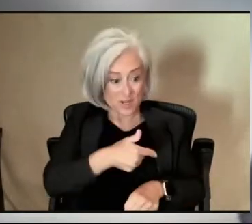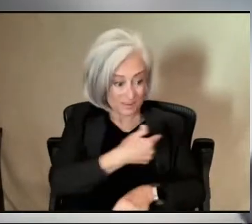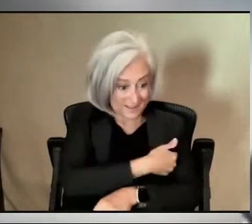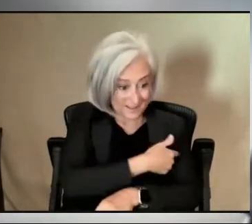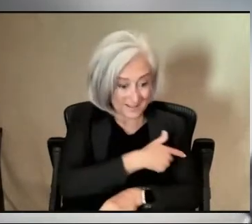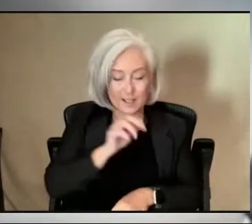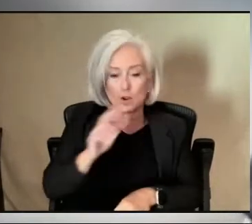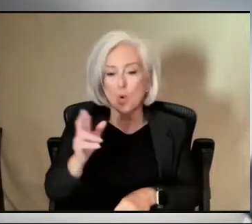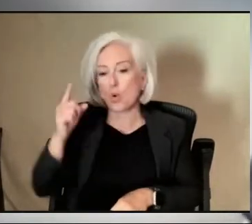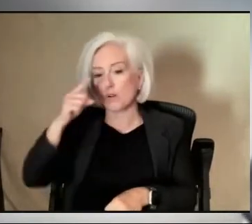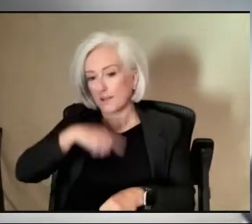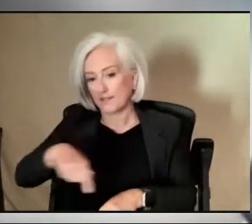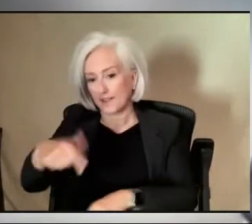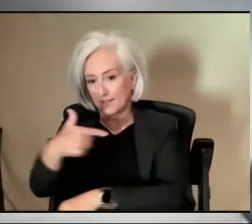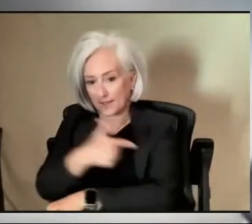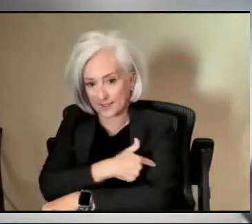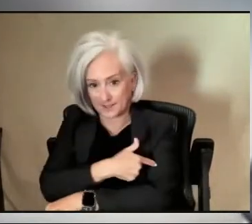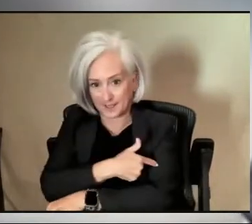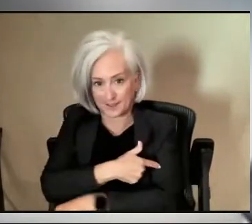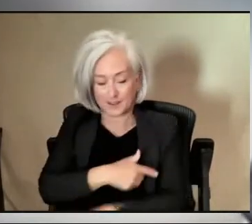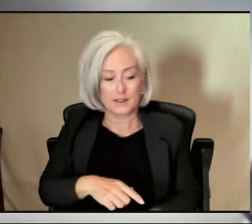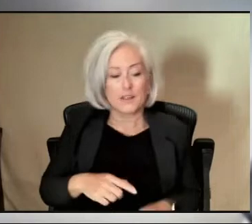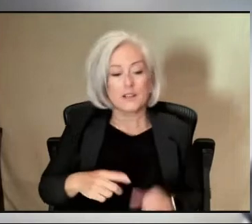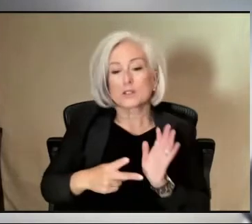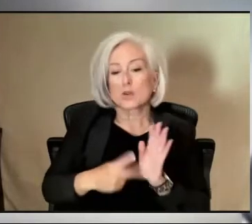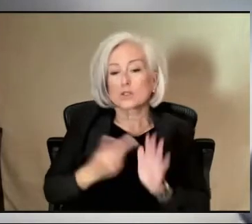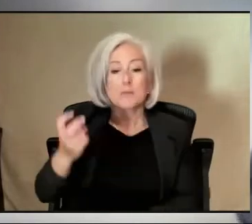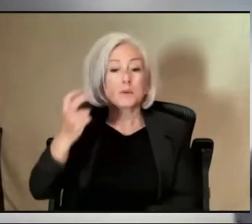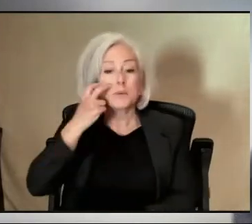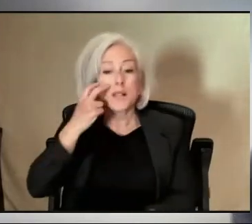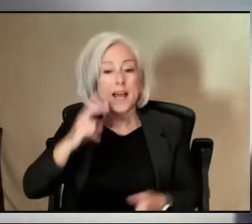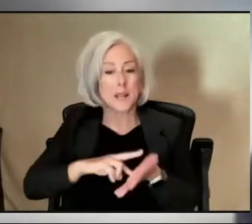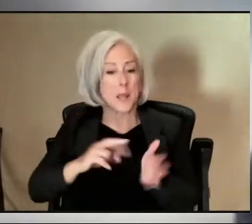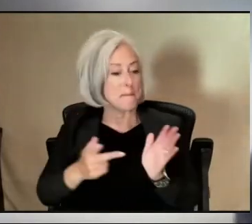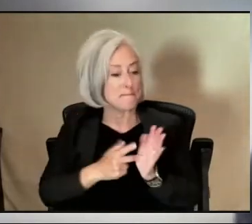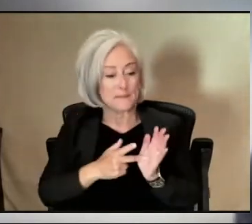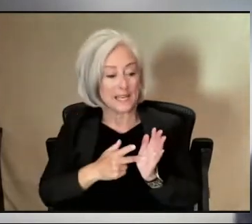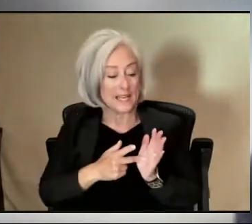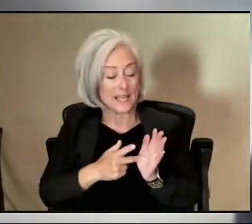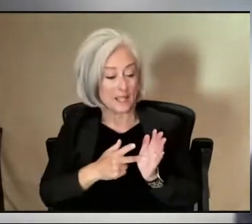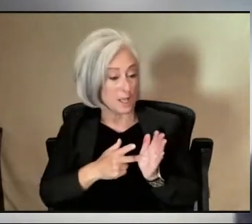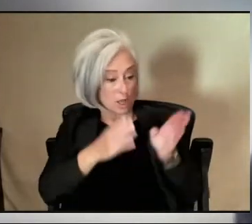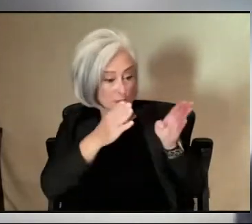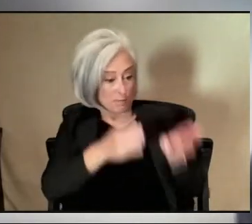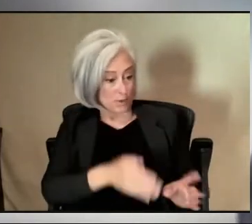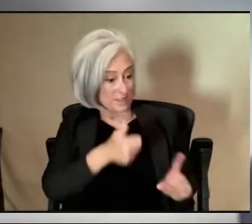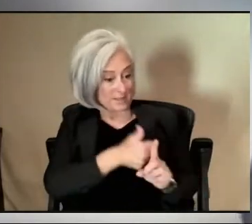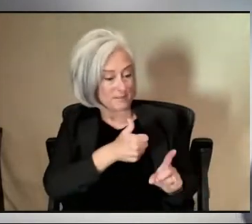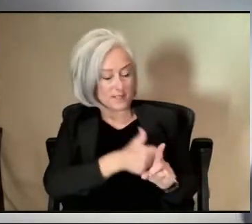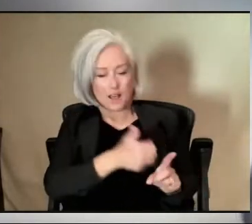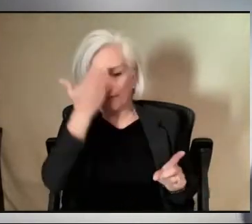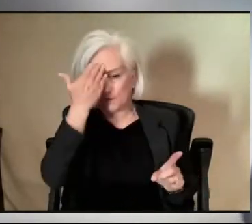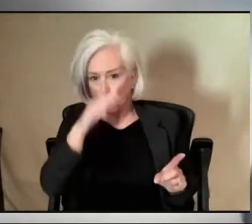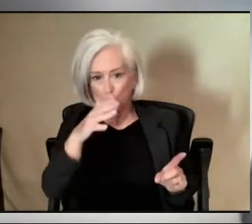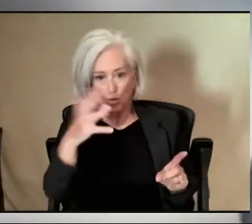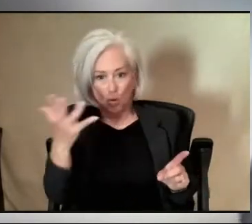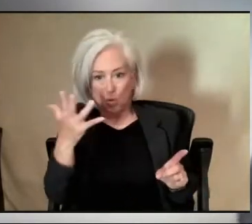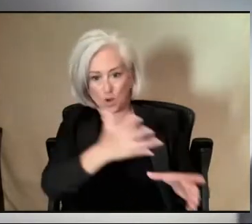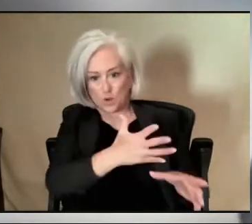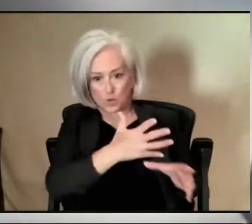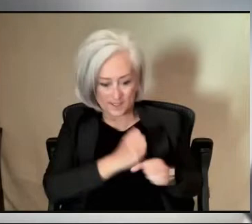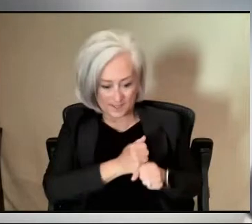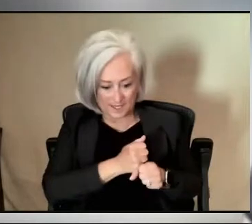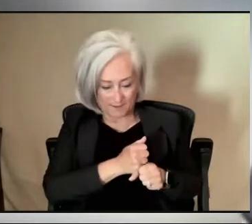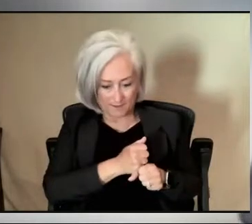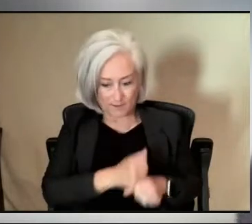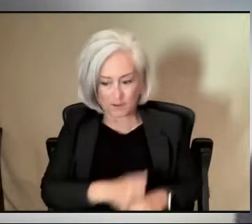of it, the subject doesn't know what they're getting, and the investigator doesn't know what he or she is giving. So there can